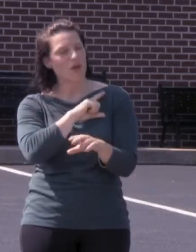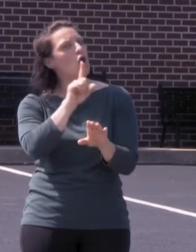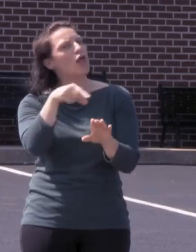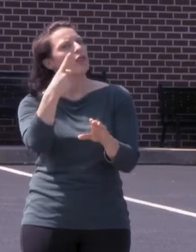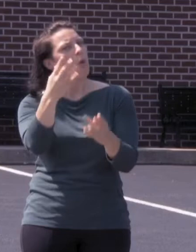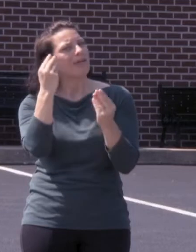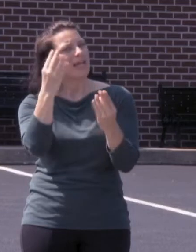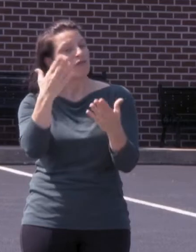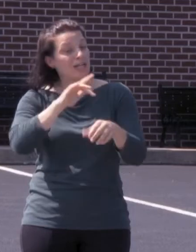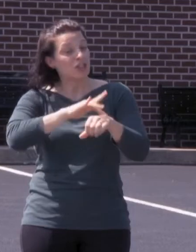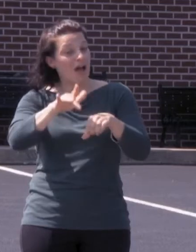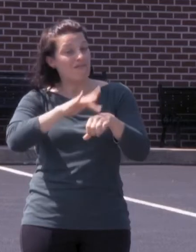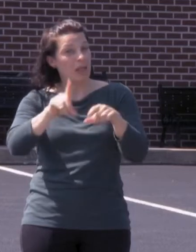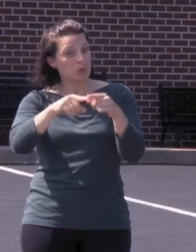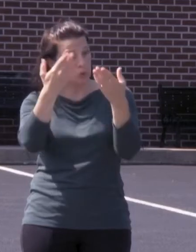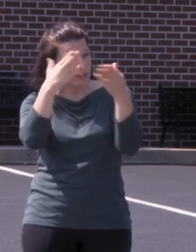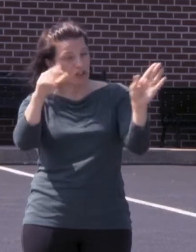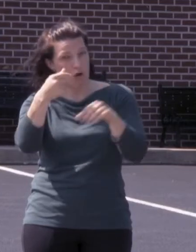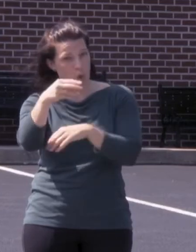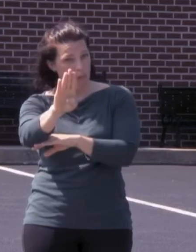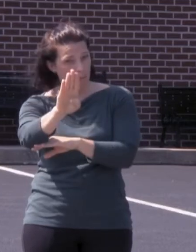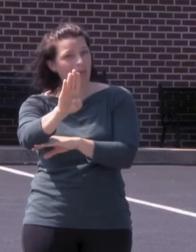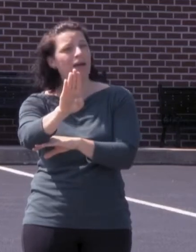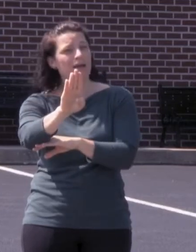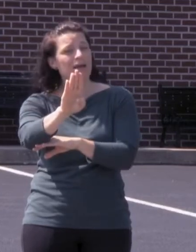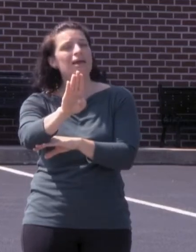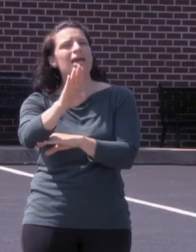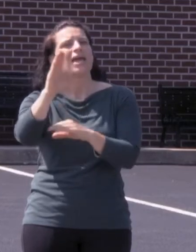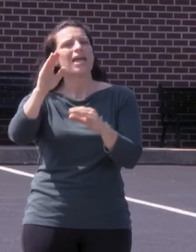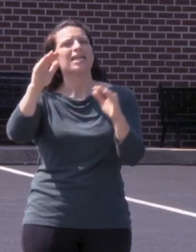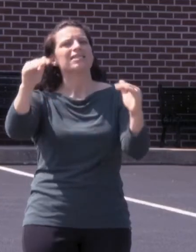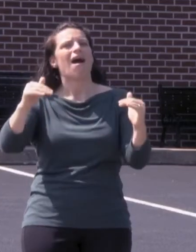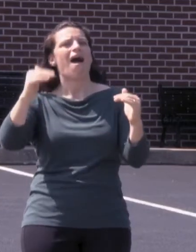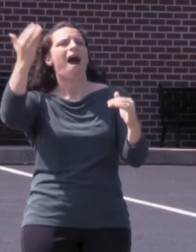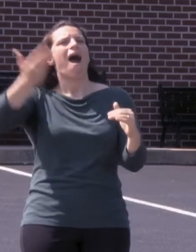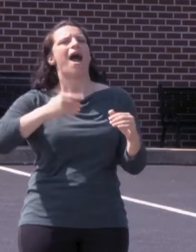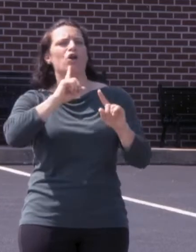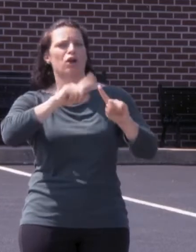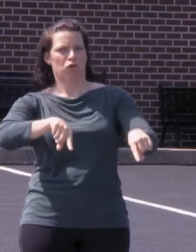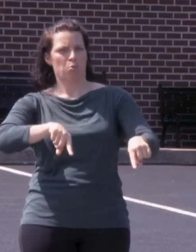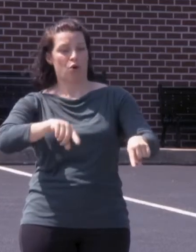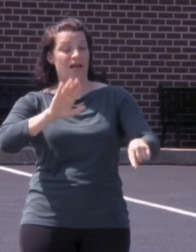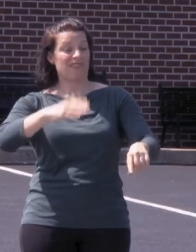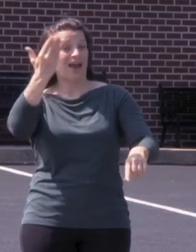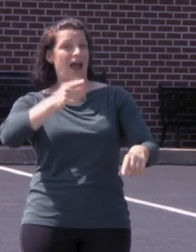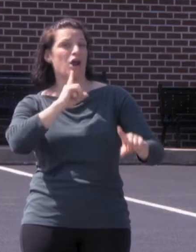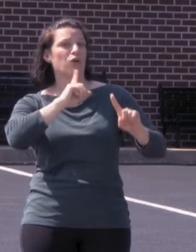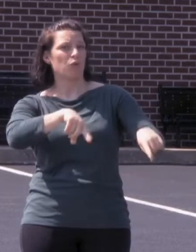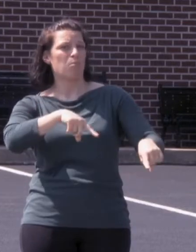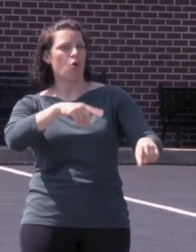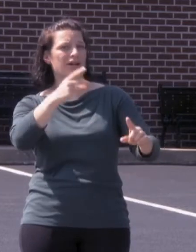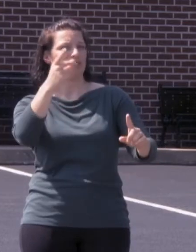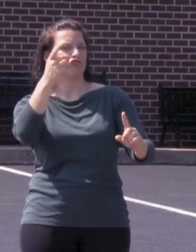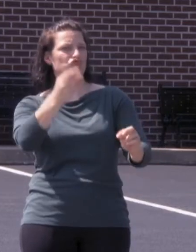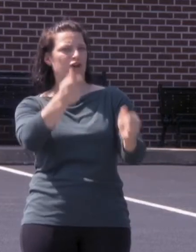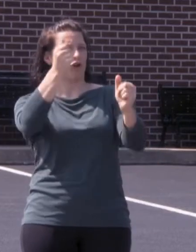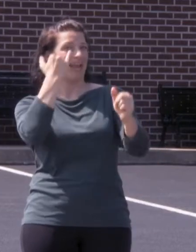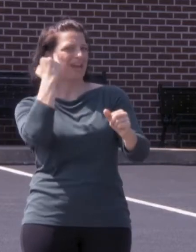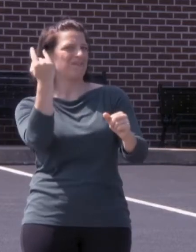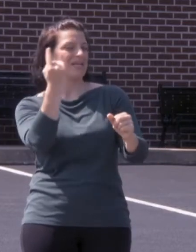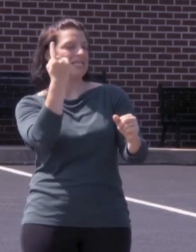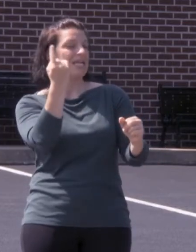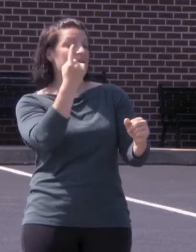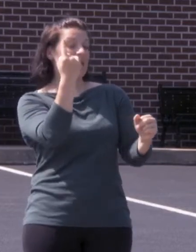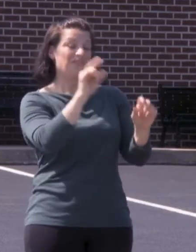only information that's available to the general public is a hiring report. And the hiring report is triggered if there is someone who